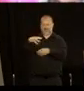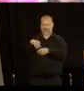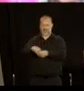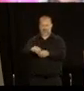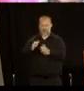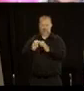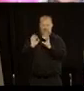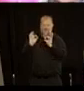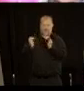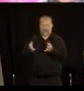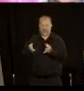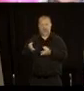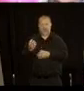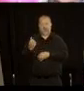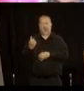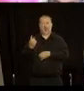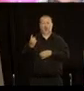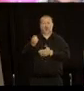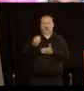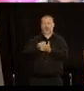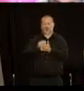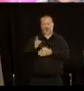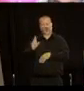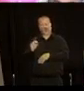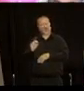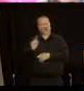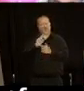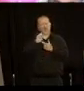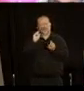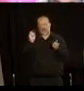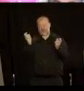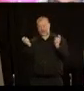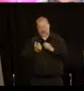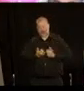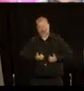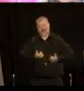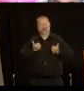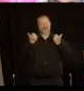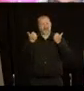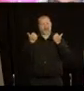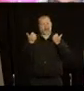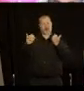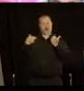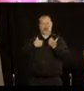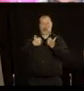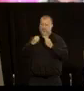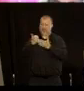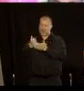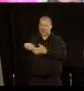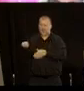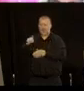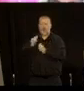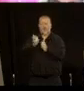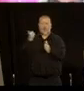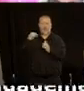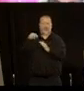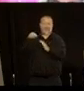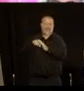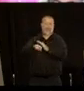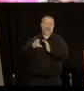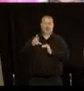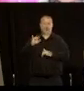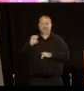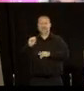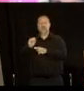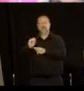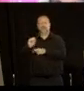with families are not transactional, but transformational, that we are doing everything that we can to avoid deeper end crisis. So